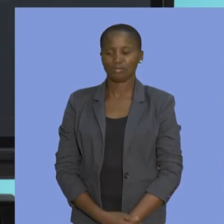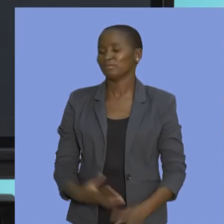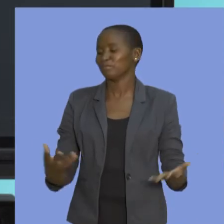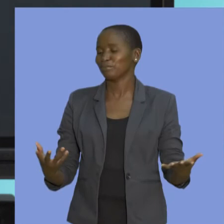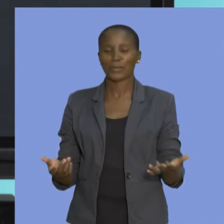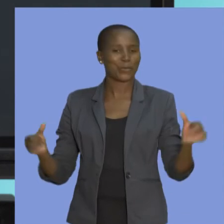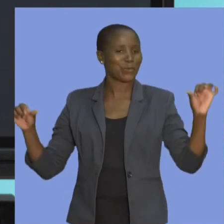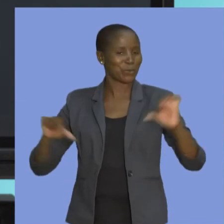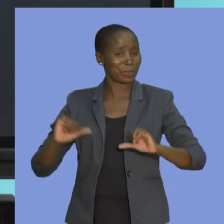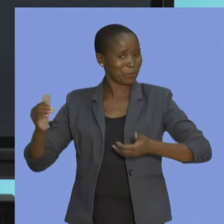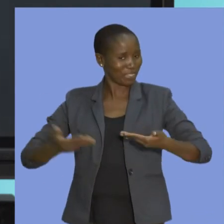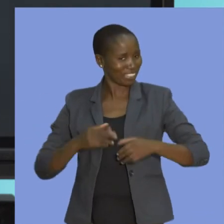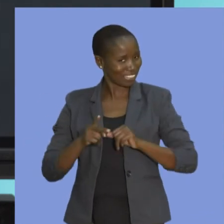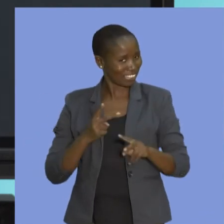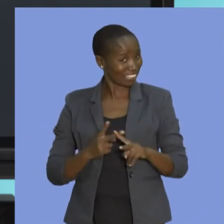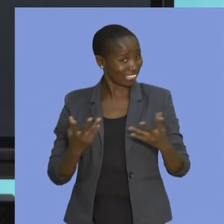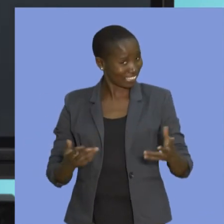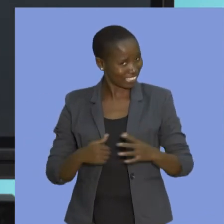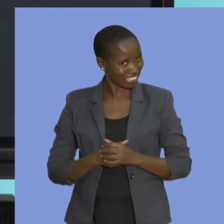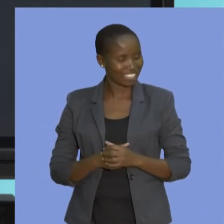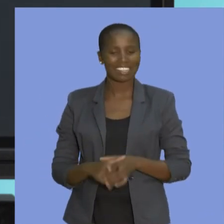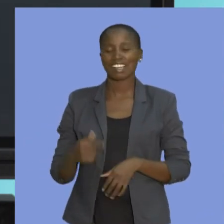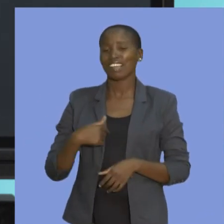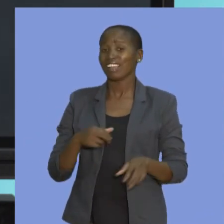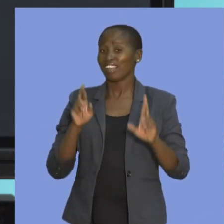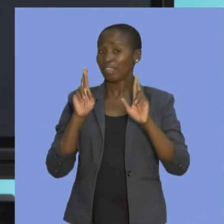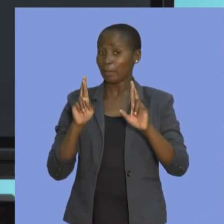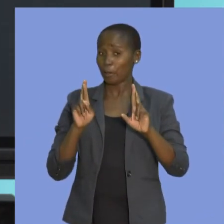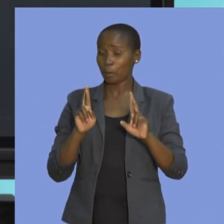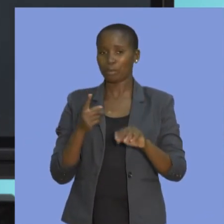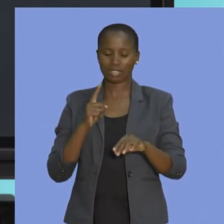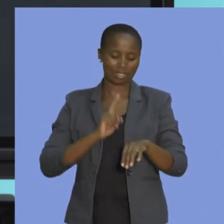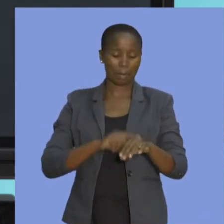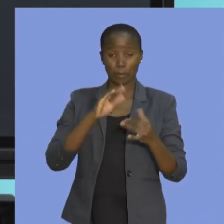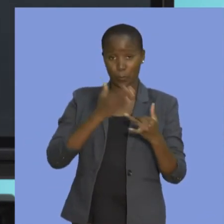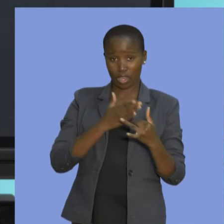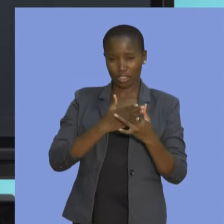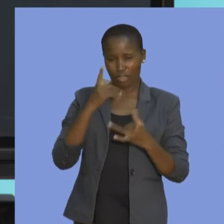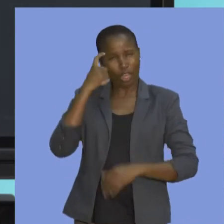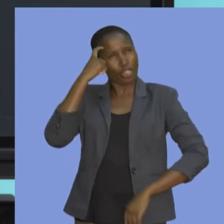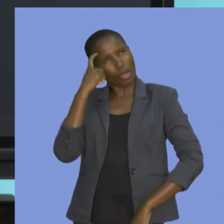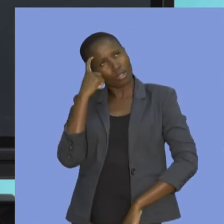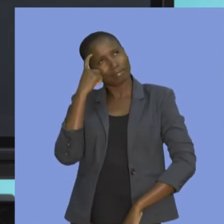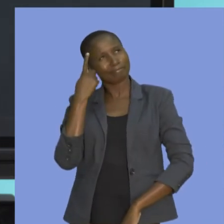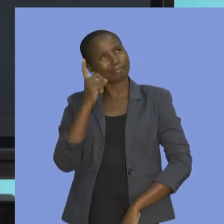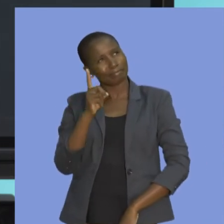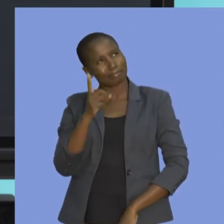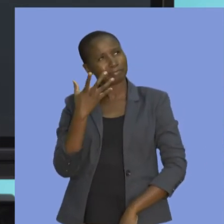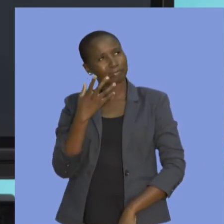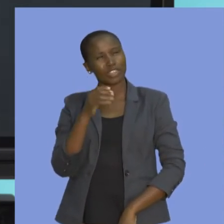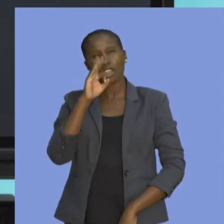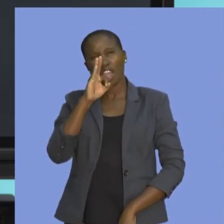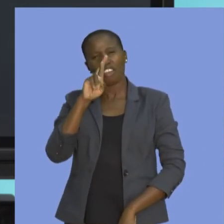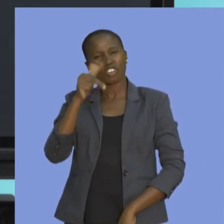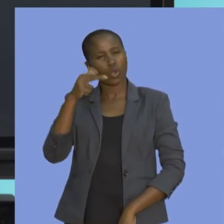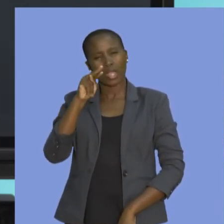Welcome back again, guys. I hope during the break time you thought, what is this frequency